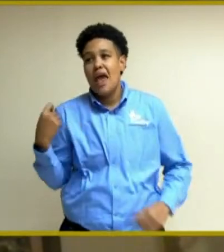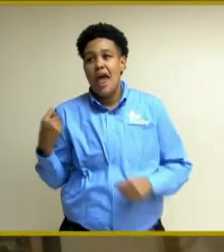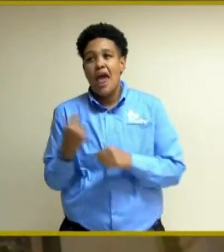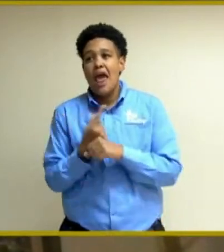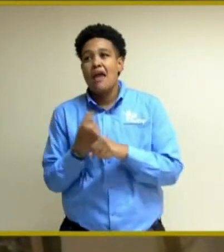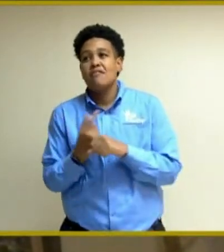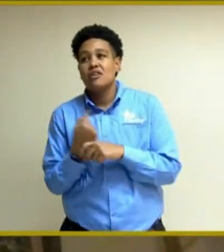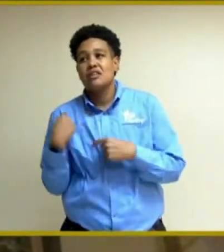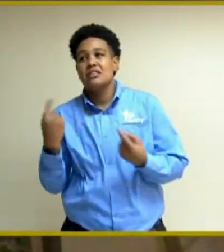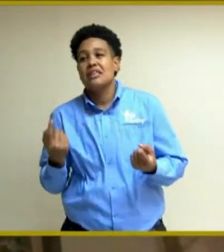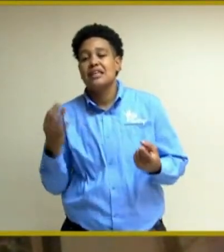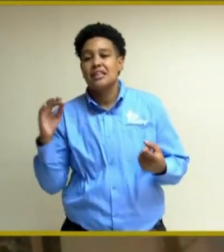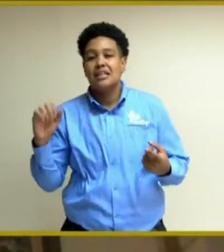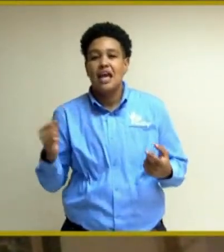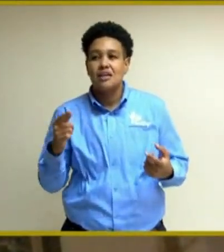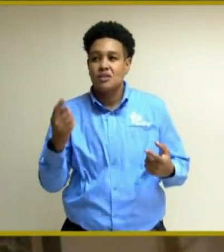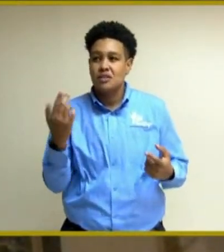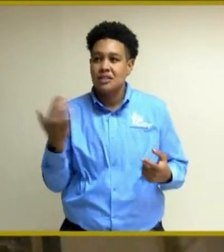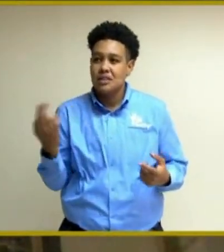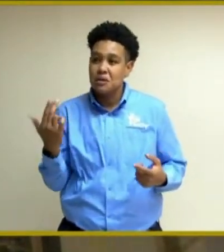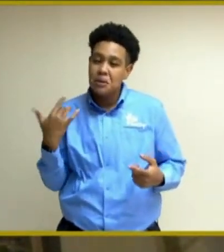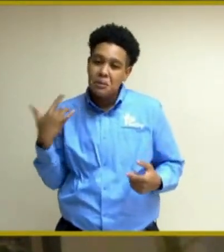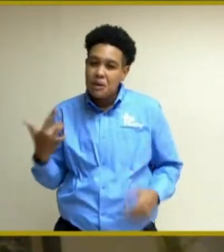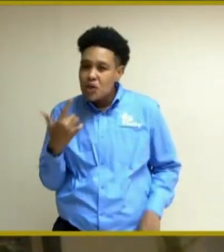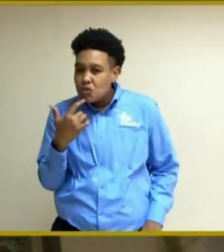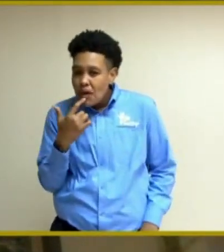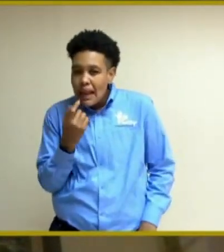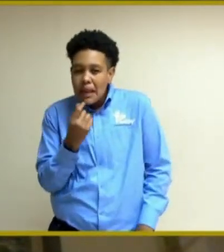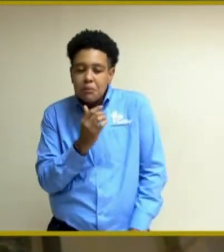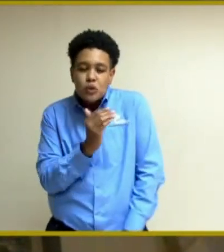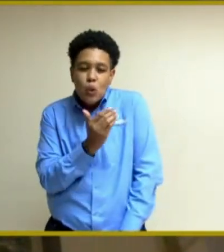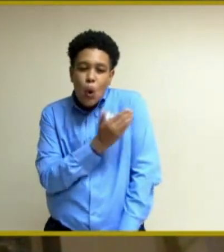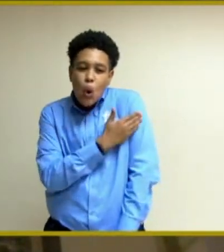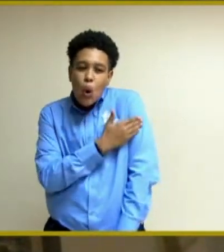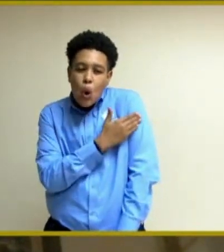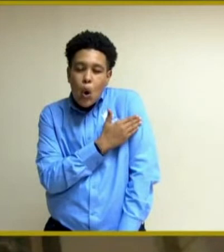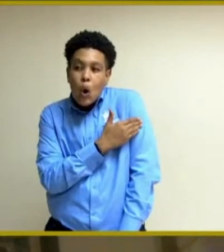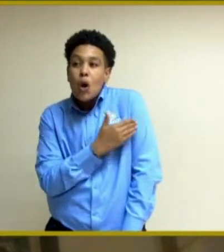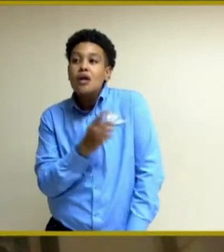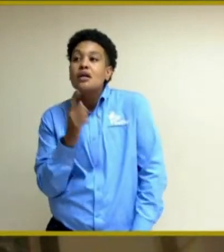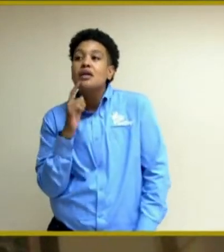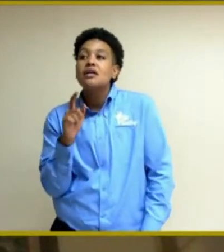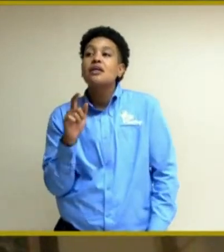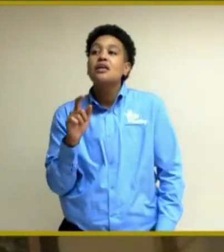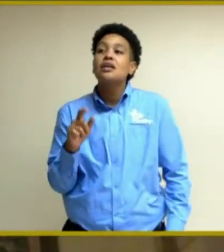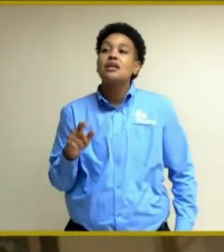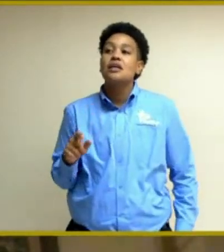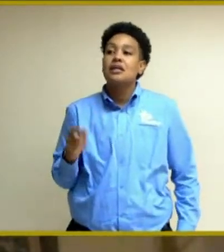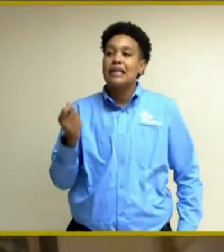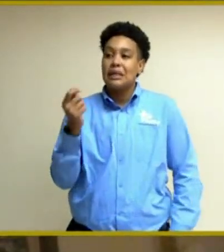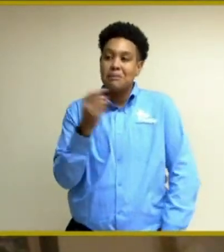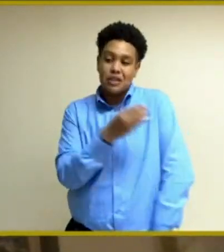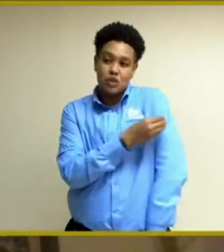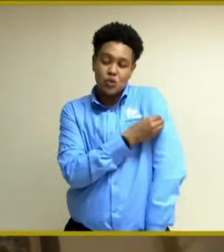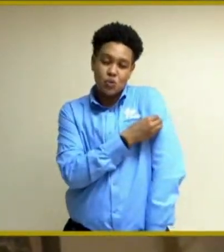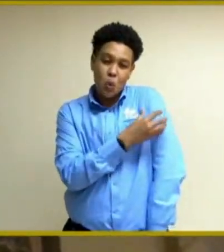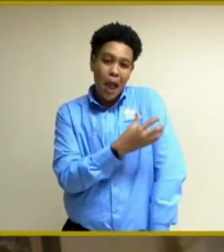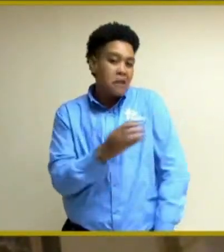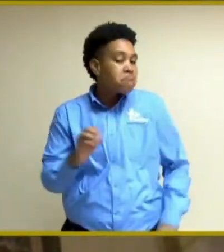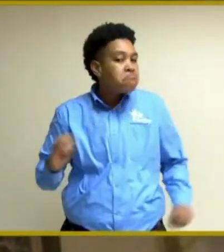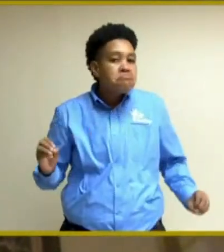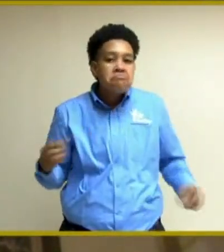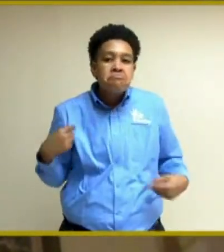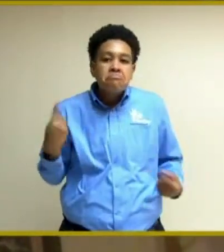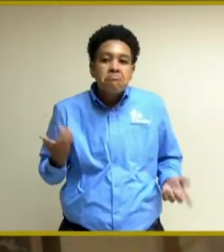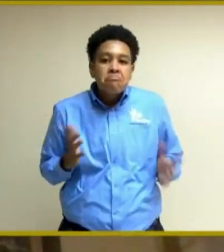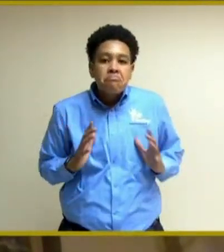you usually have a little bit of redness, certainly a little bit of soreness. Tox, you usually get a swelling. None of those